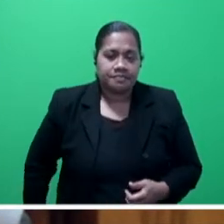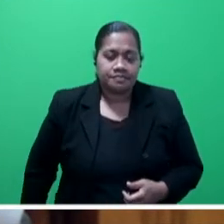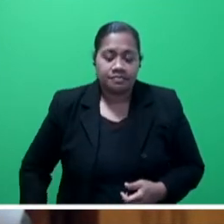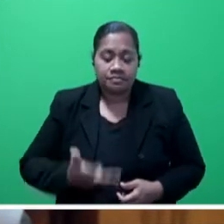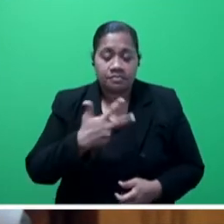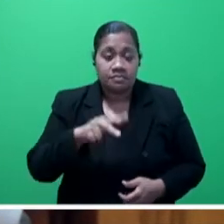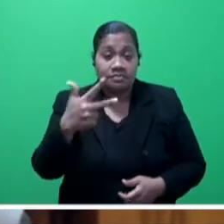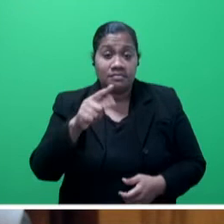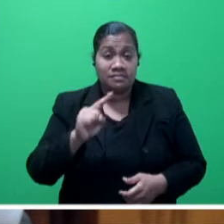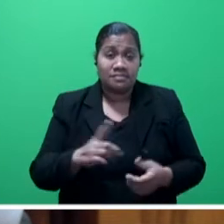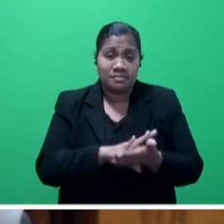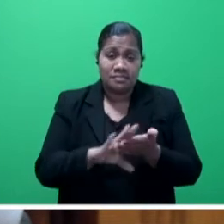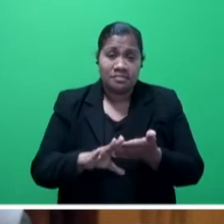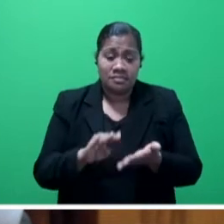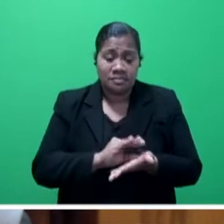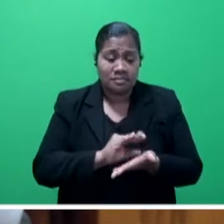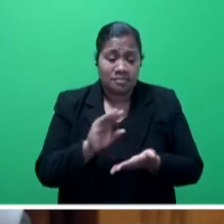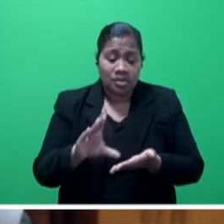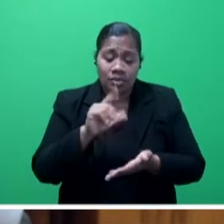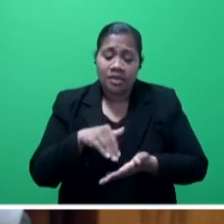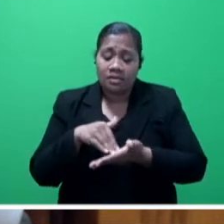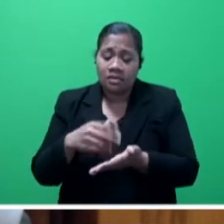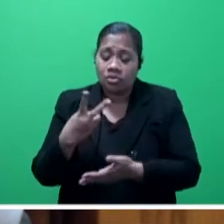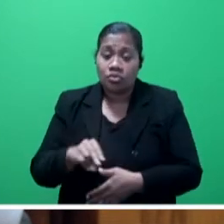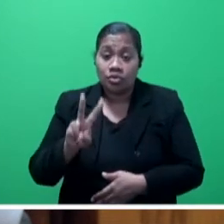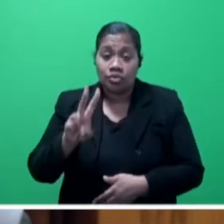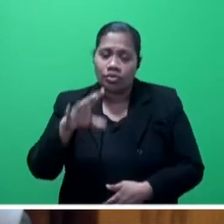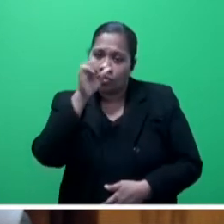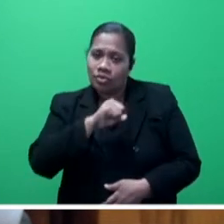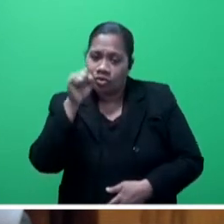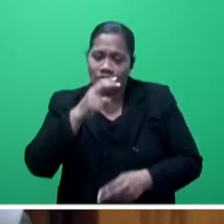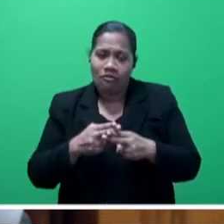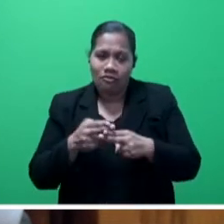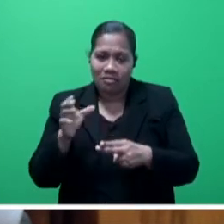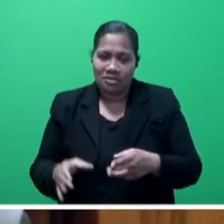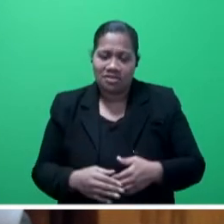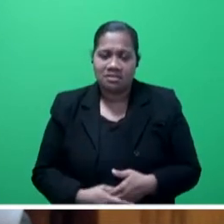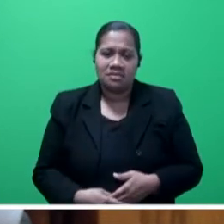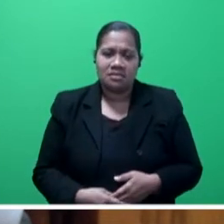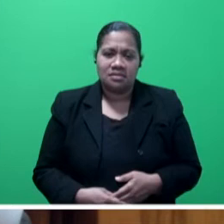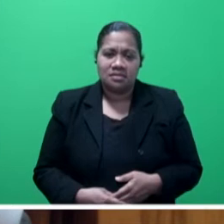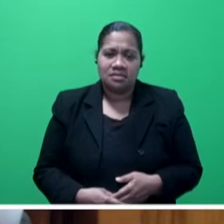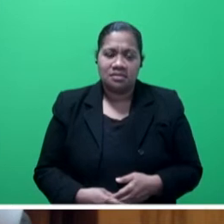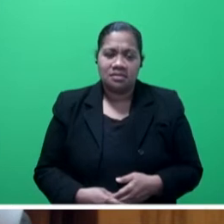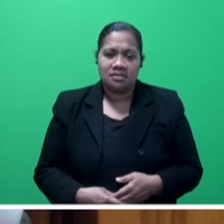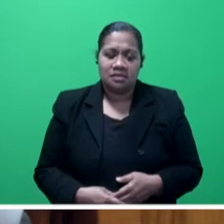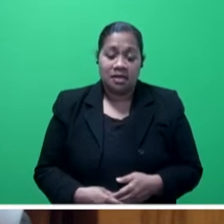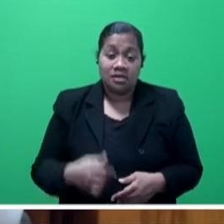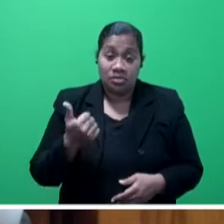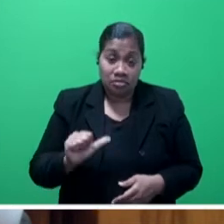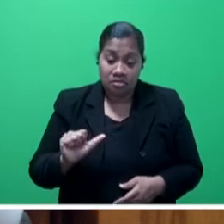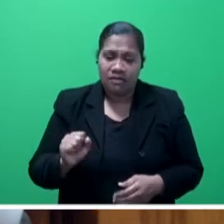have been allocated so that we can assist 22 piggery farmers with the utilization of the waste